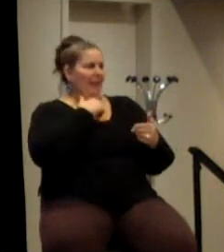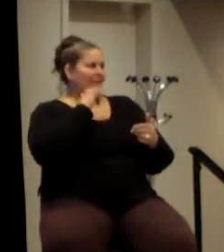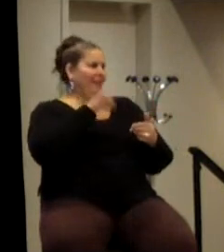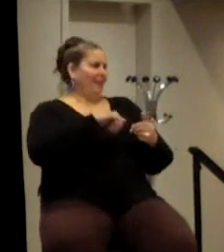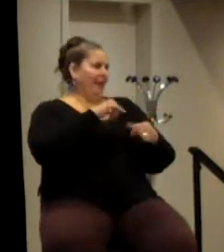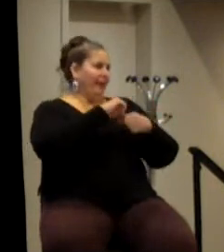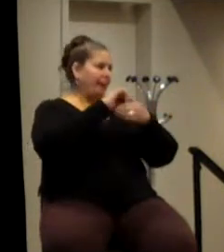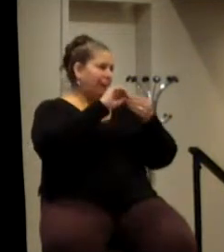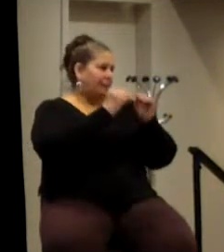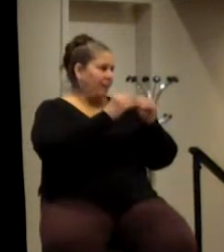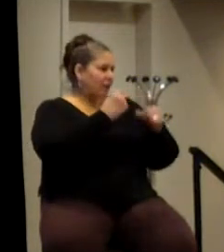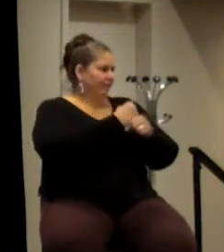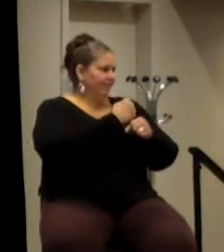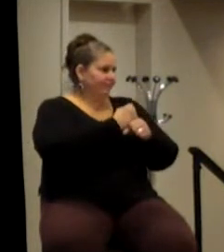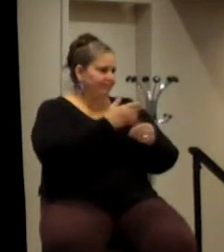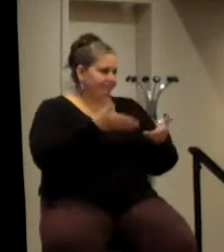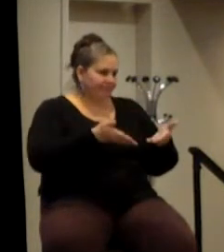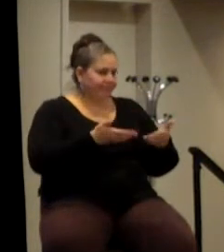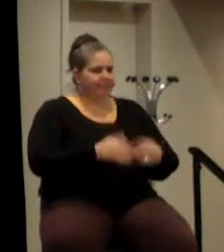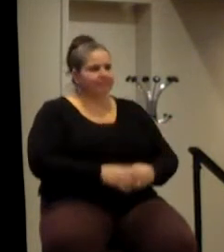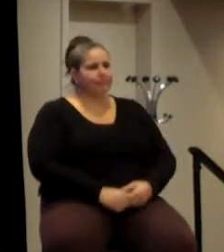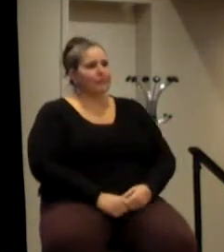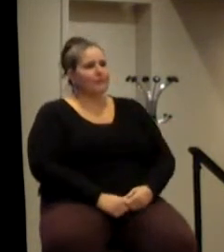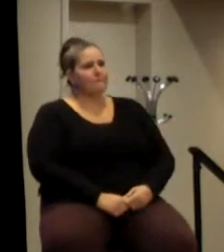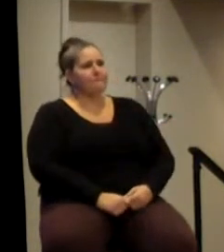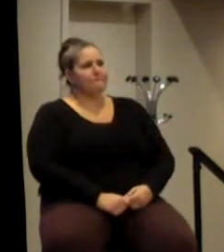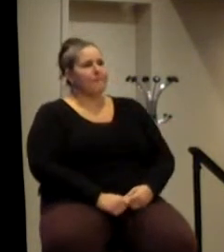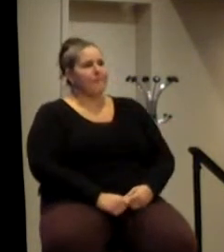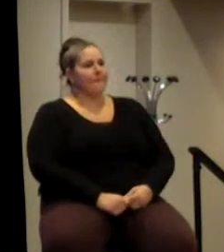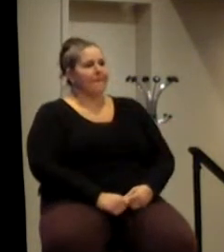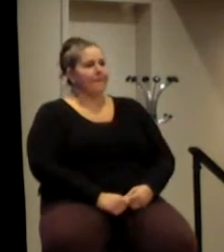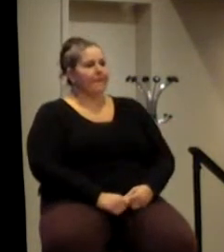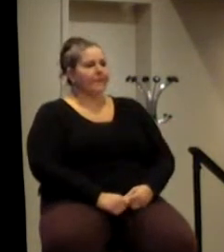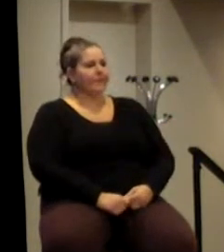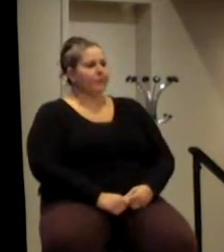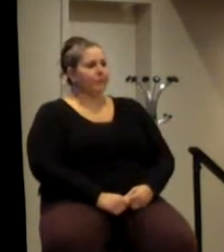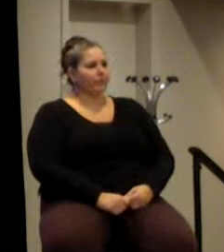the trend hasn't been these cases are being driven by